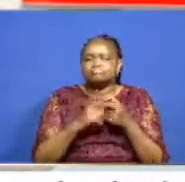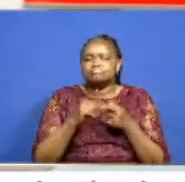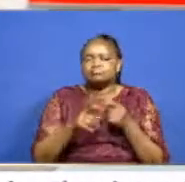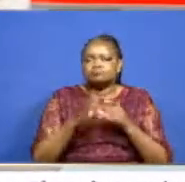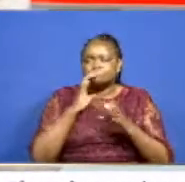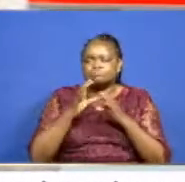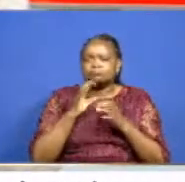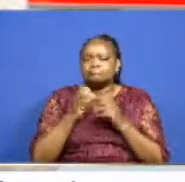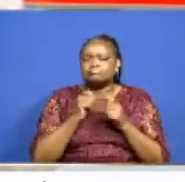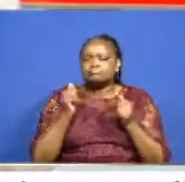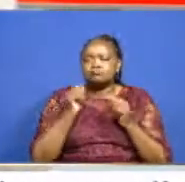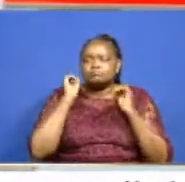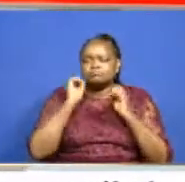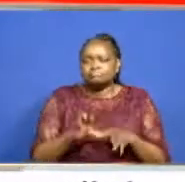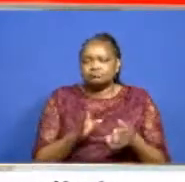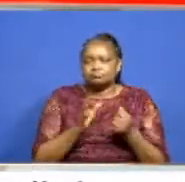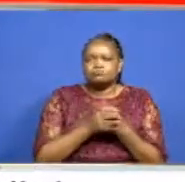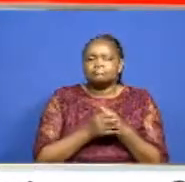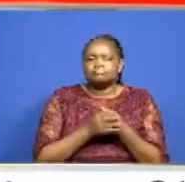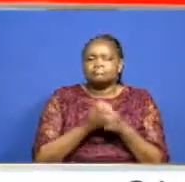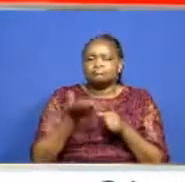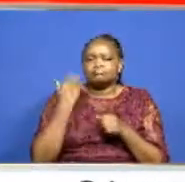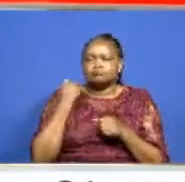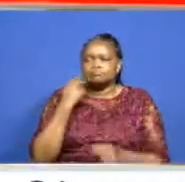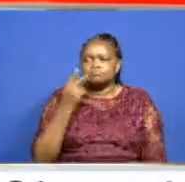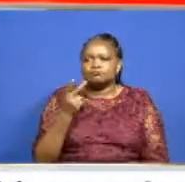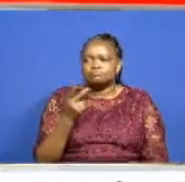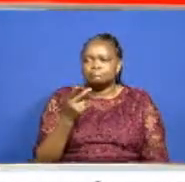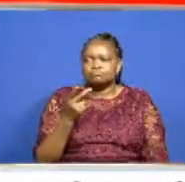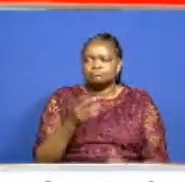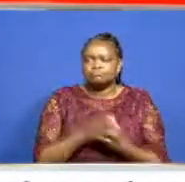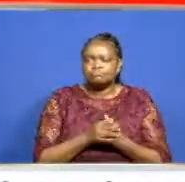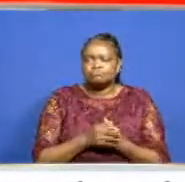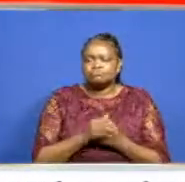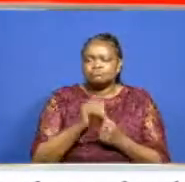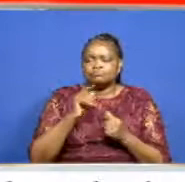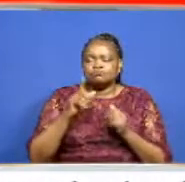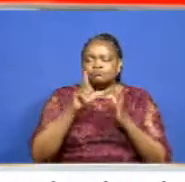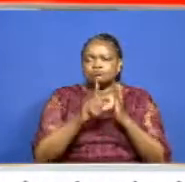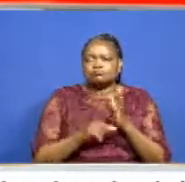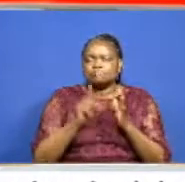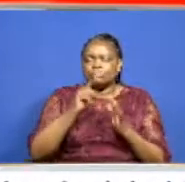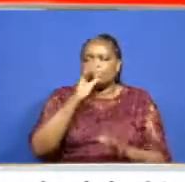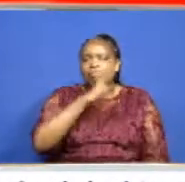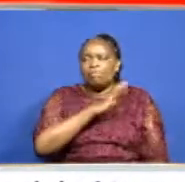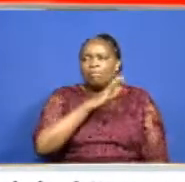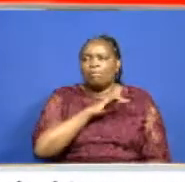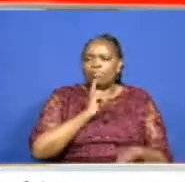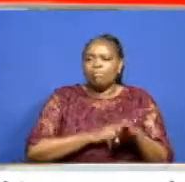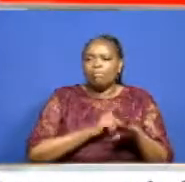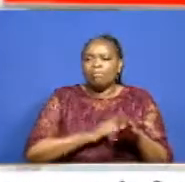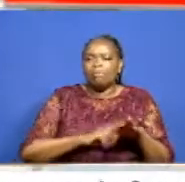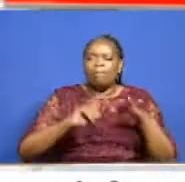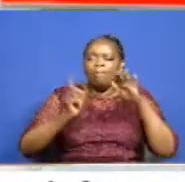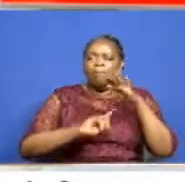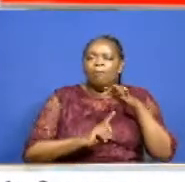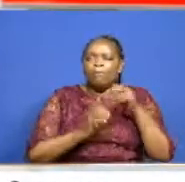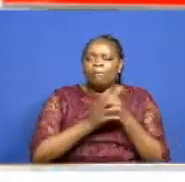communicated effectively through the channels. I was watching one lesson one afternoon when the Minister